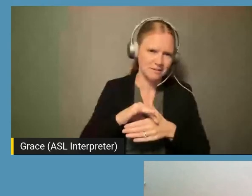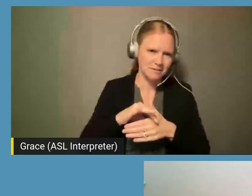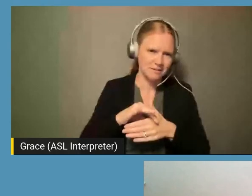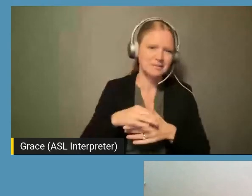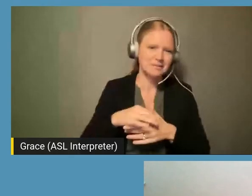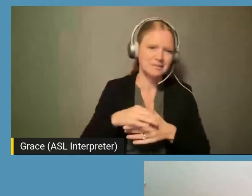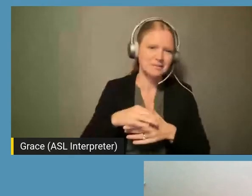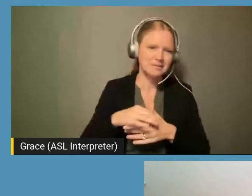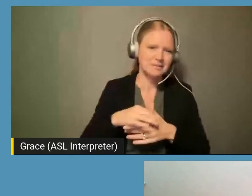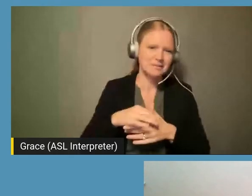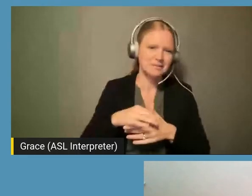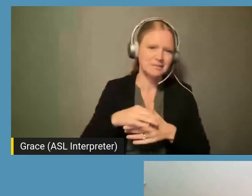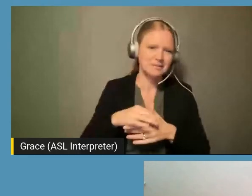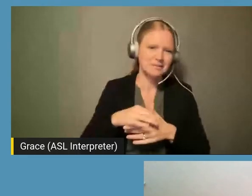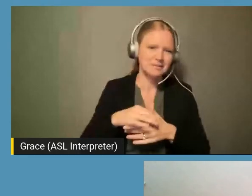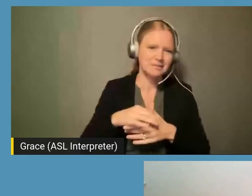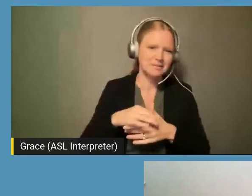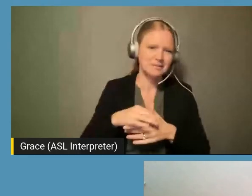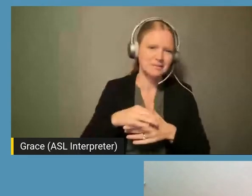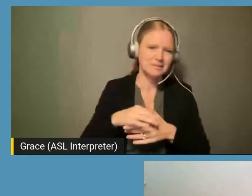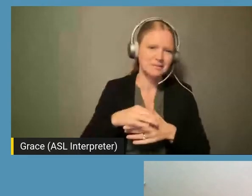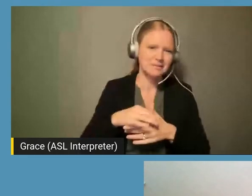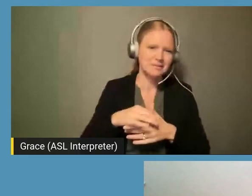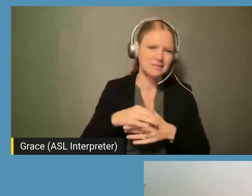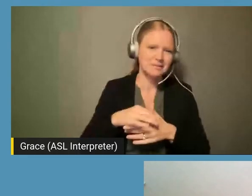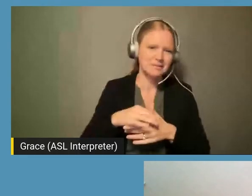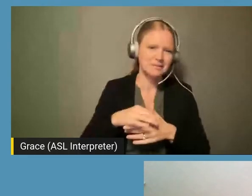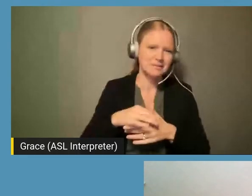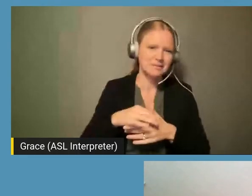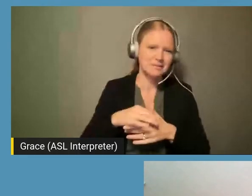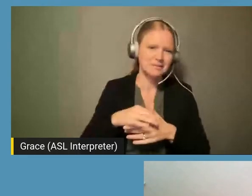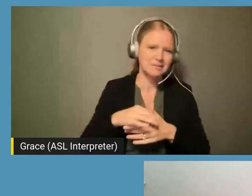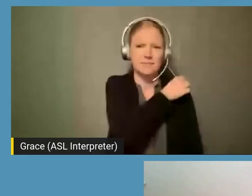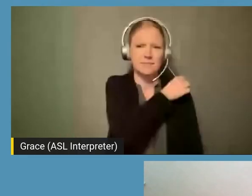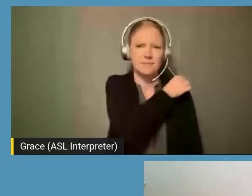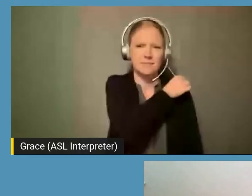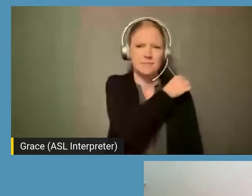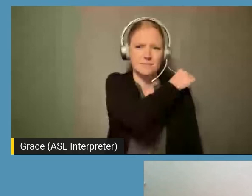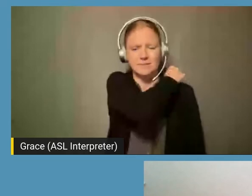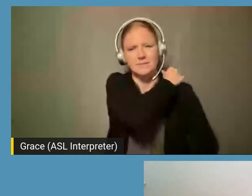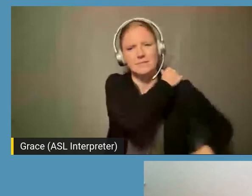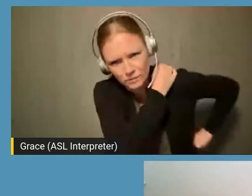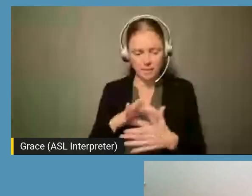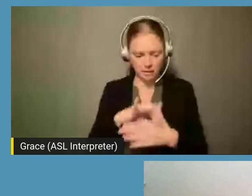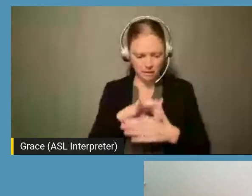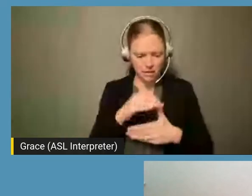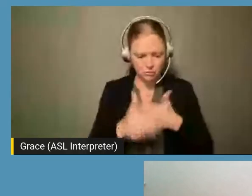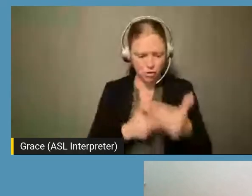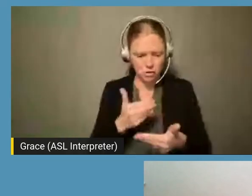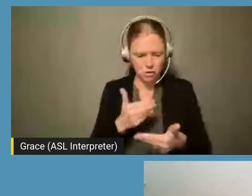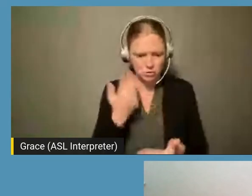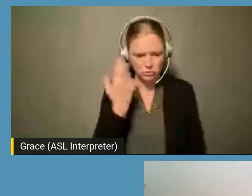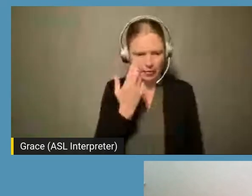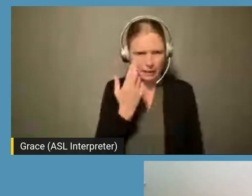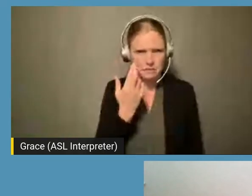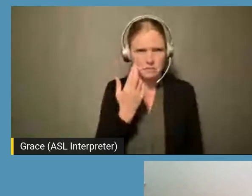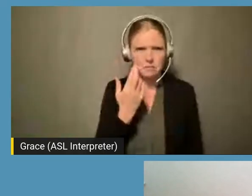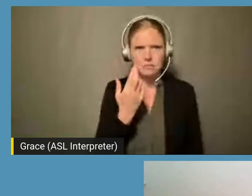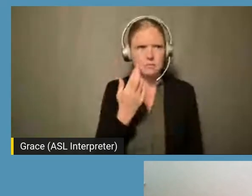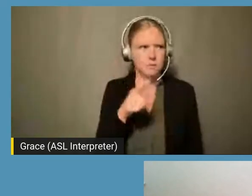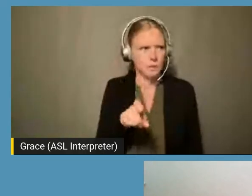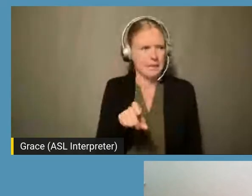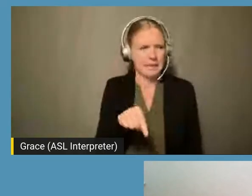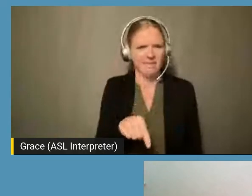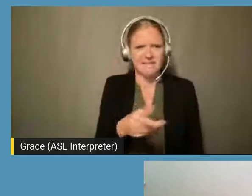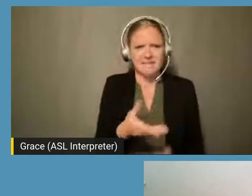I think sometimes in the content process, you just discover, oh my gosh, we need this thing that we didn't even know we needed.